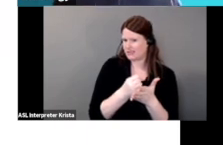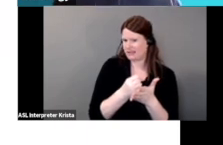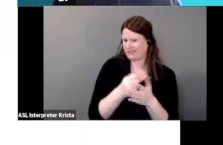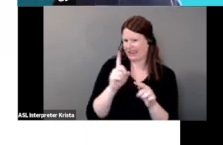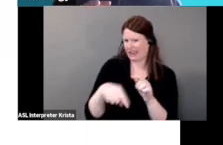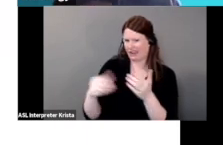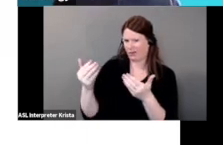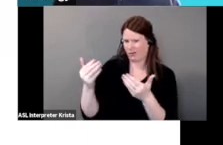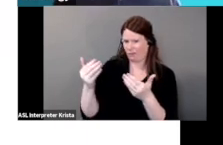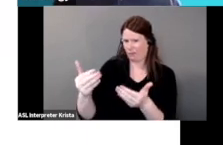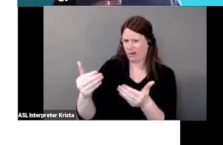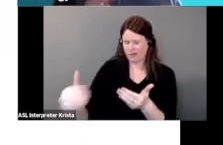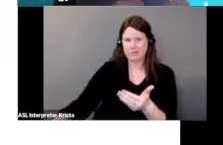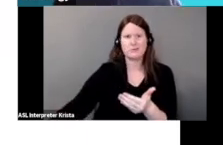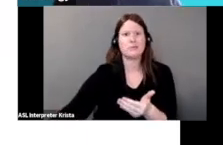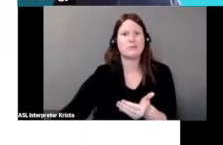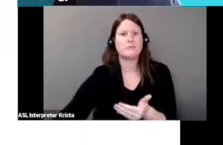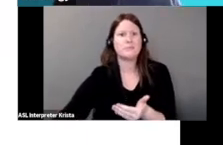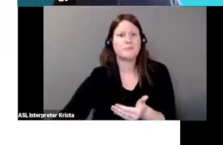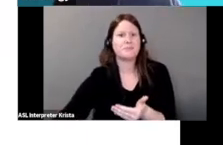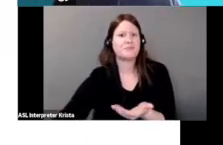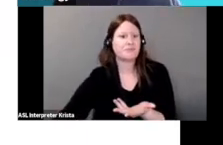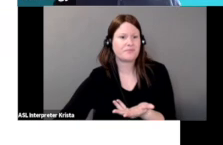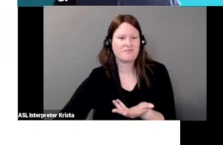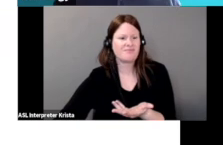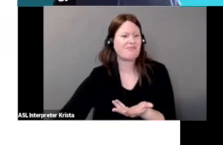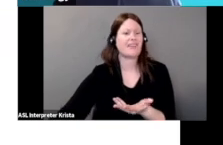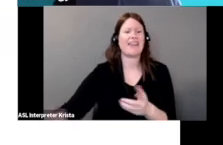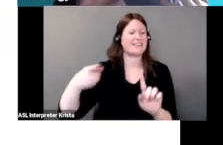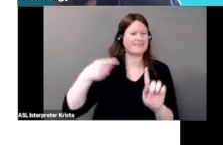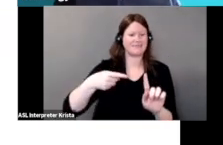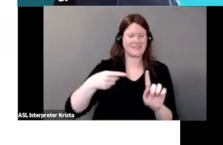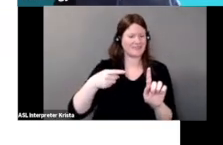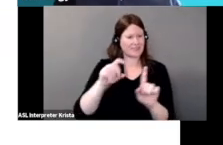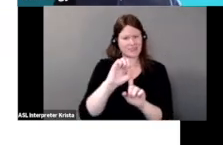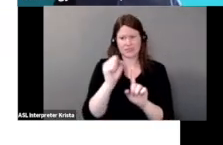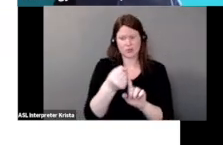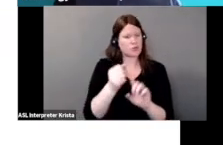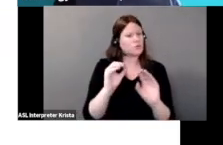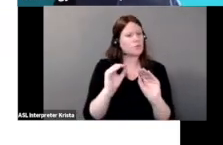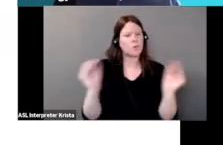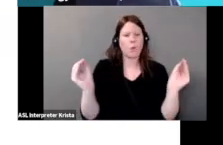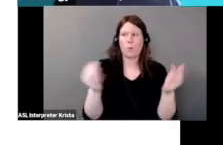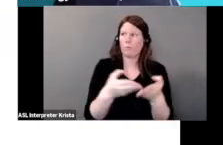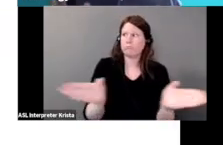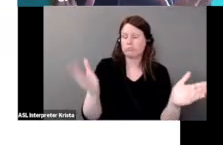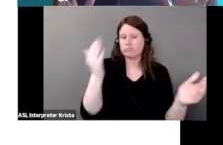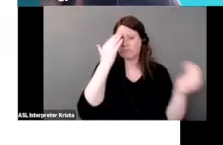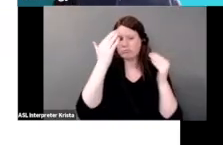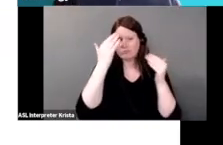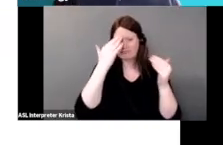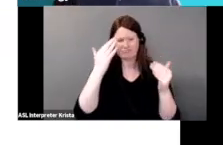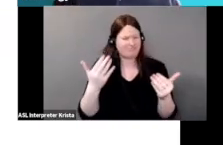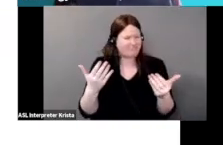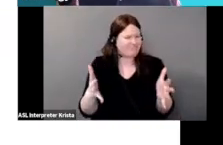in this particular situation, because it wasn't public knowledge, you would have presumably prior user rights.